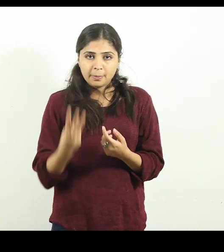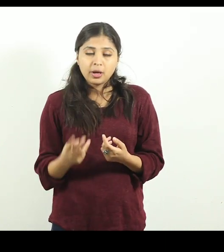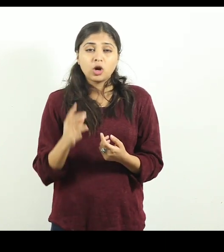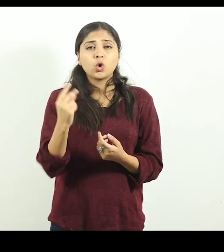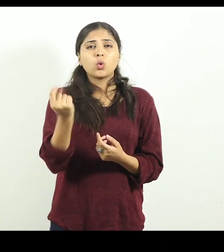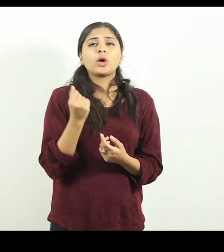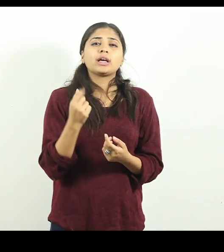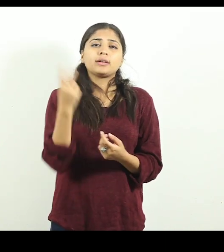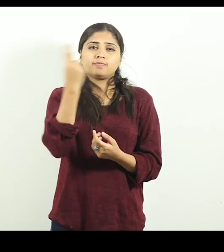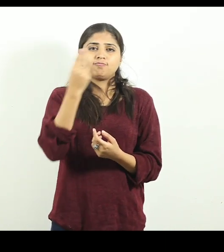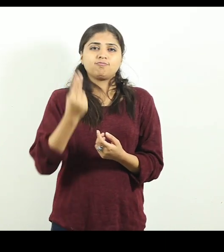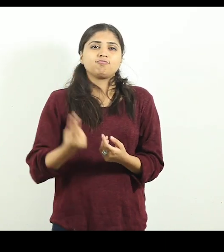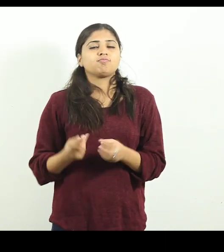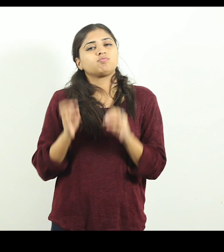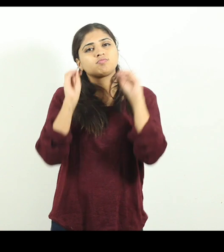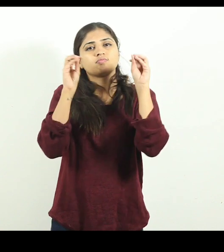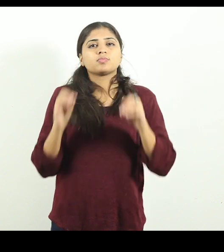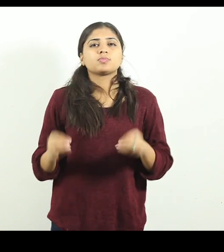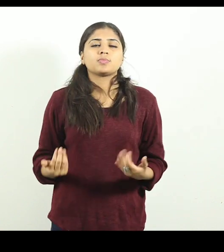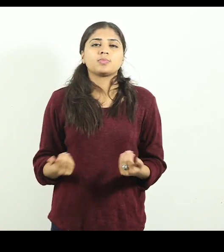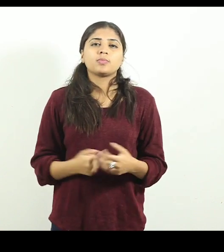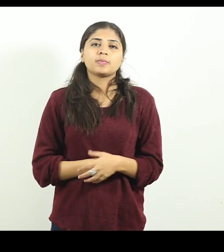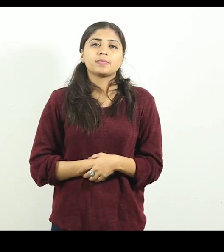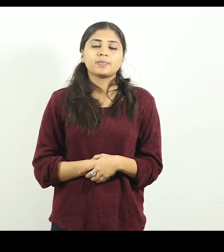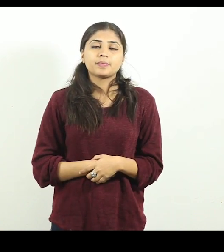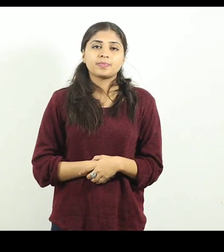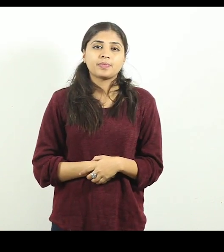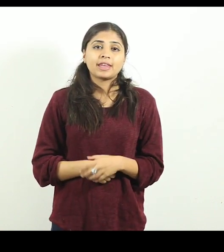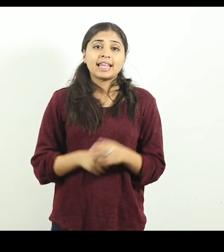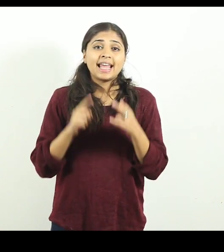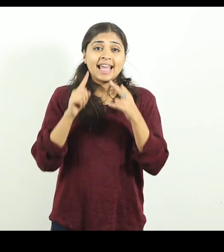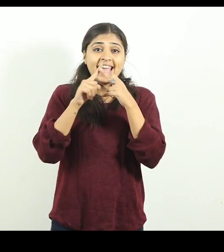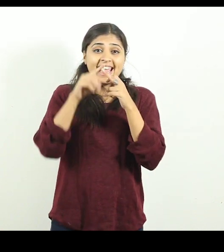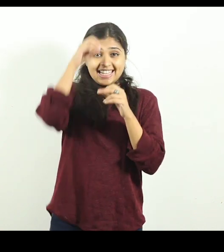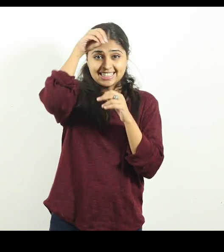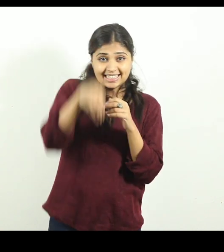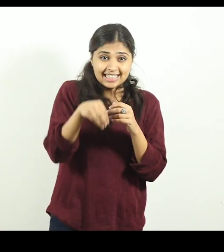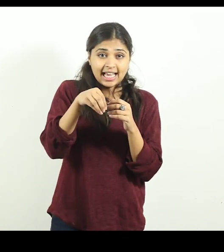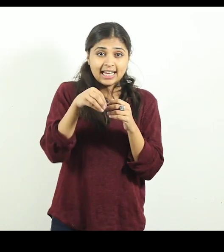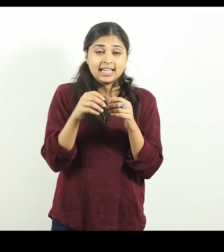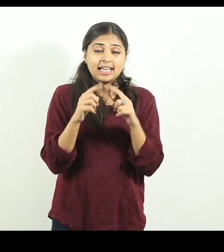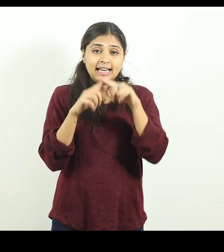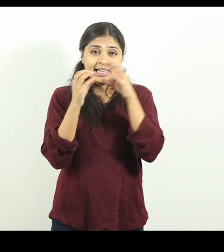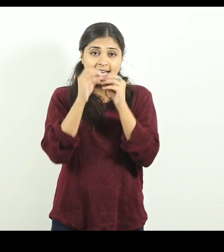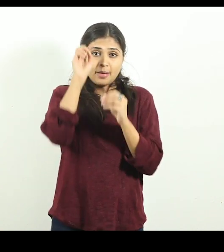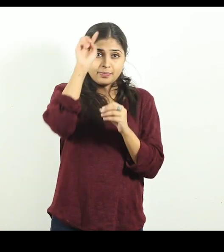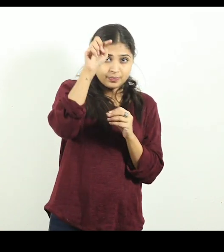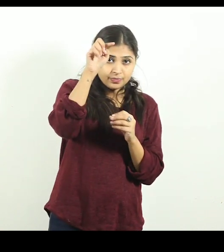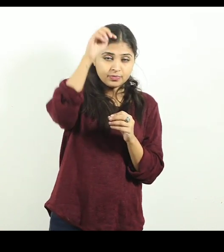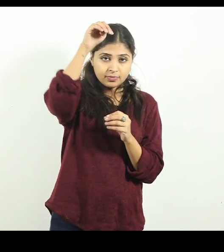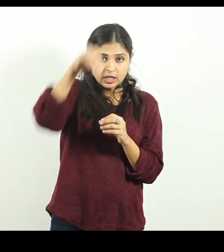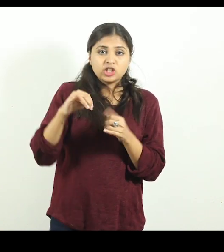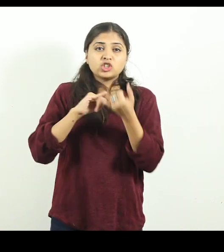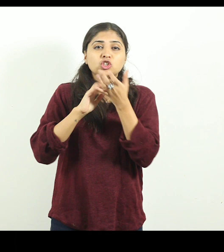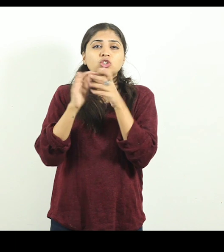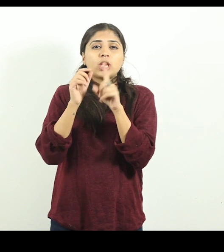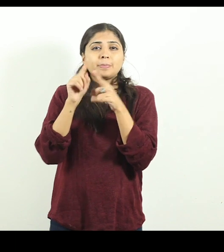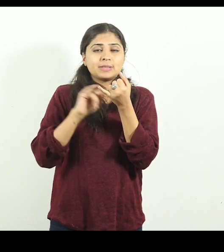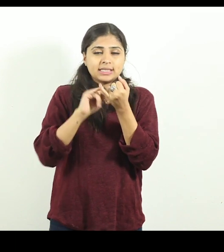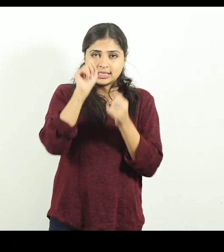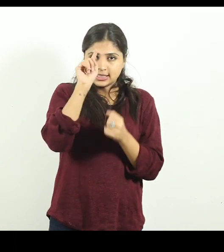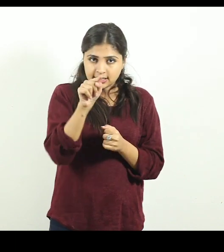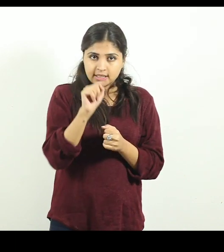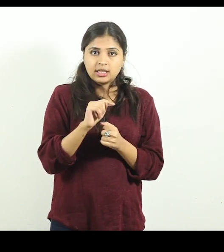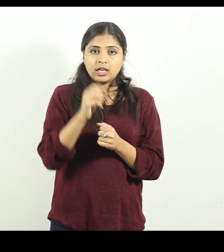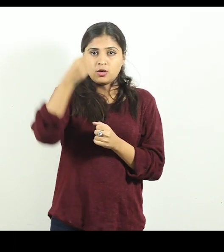On the Insert tab, in the Illustrations group, click Shapes. A drop-down menu will